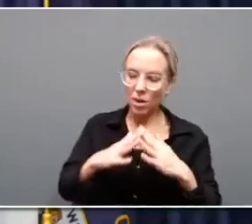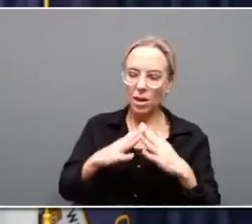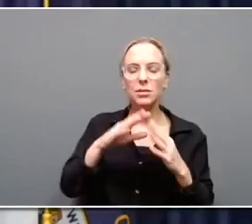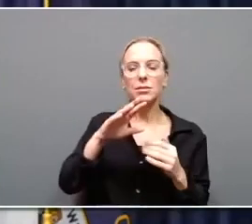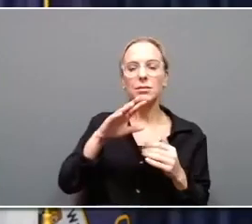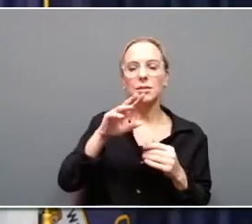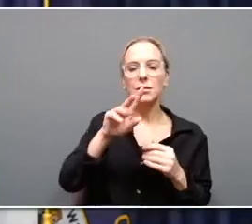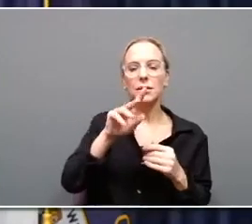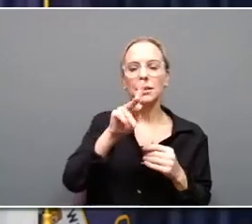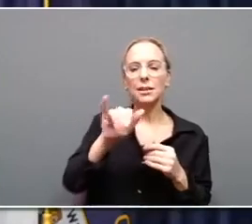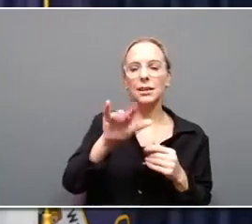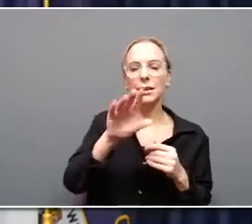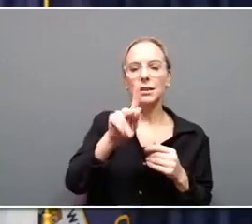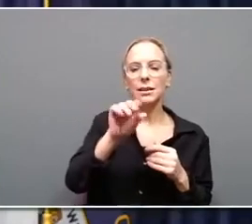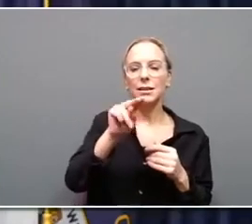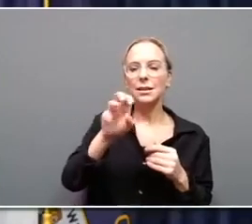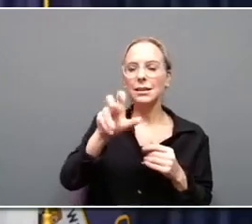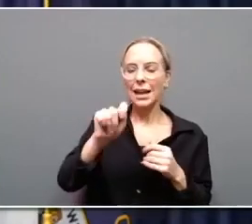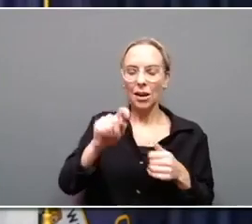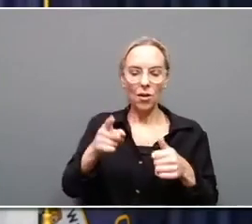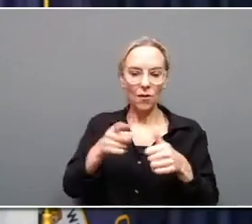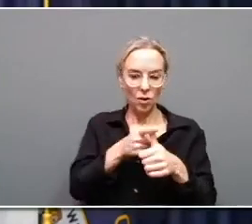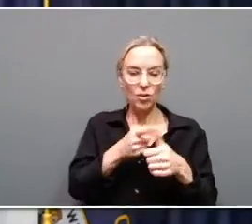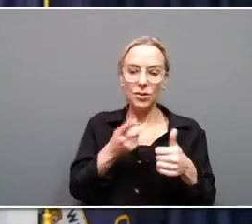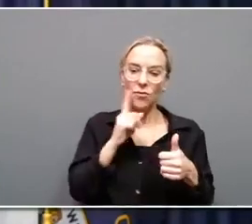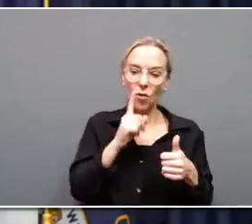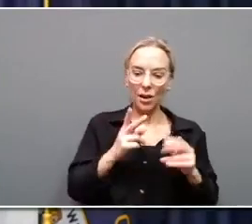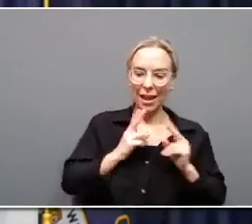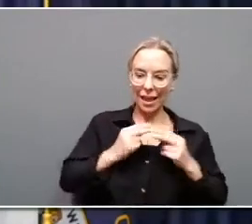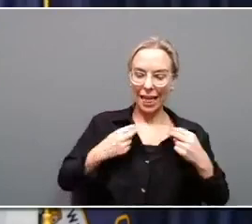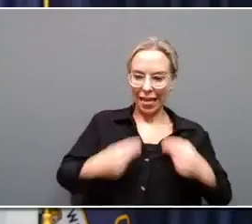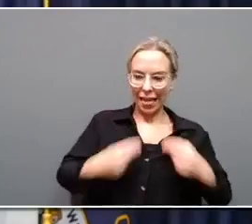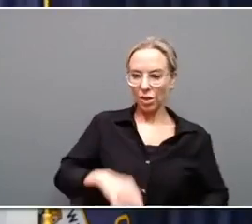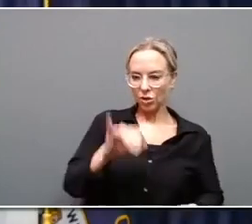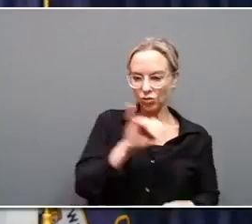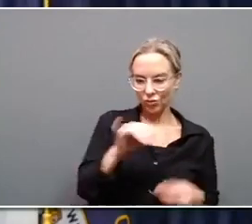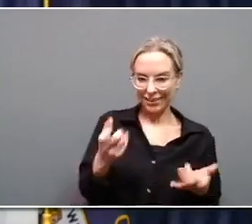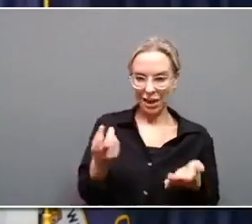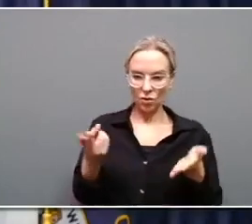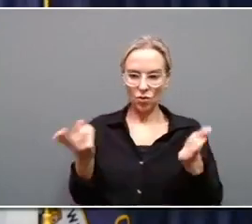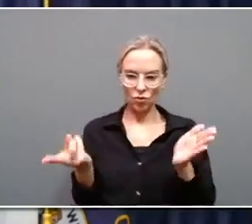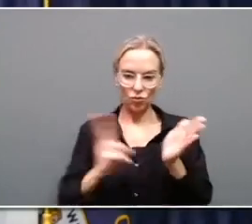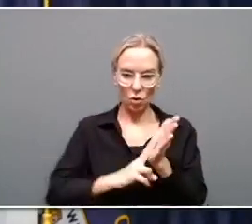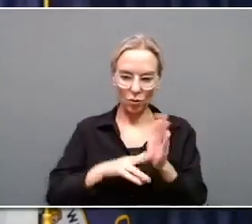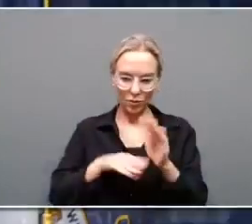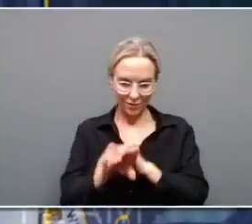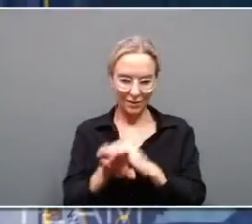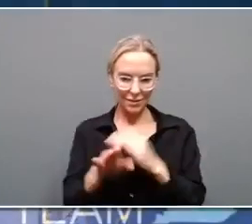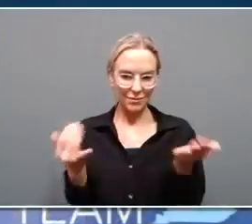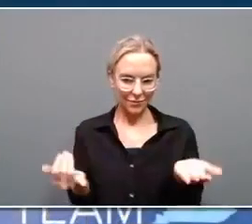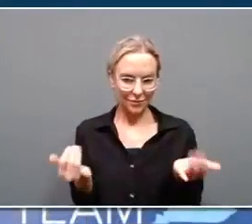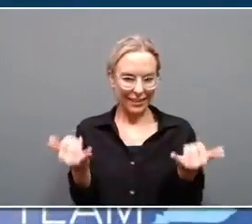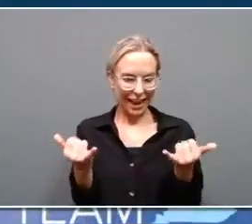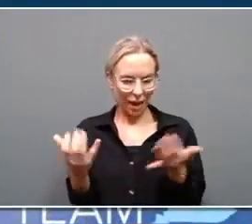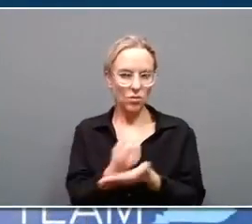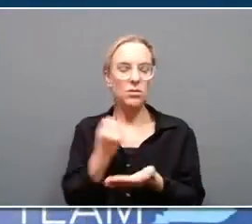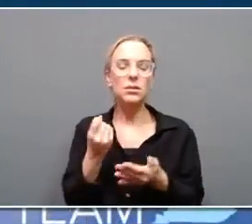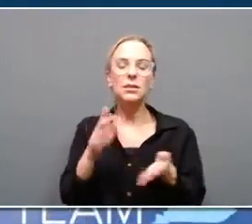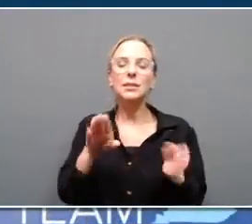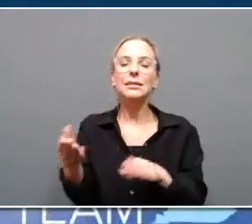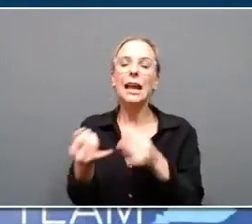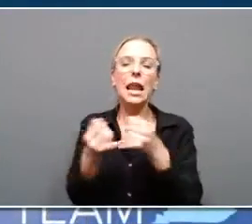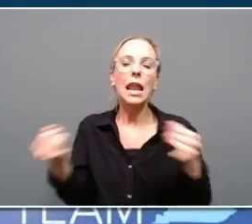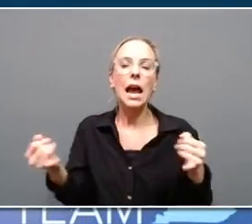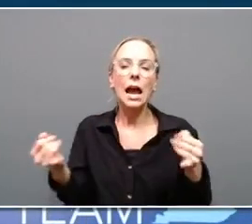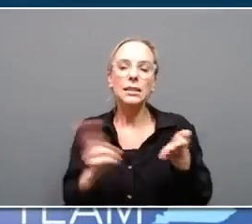exchange. So today, first, I want to remind Kentuckians that enrollment is open for Connect right now, and the deadline to sign up is